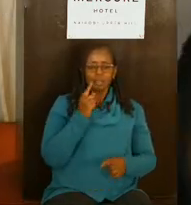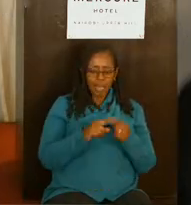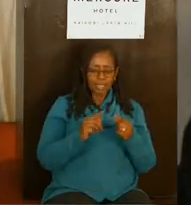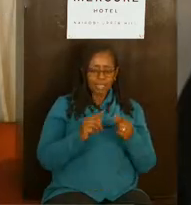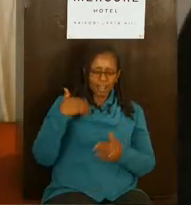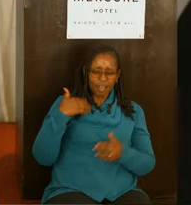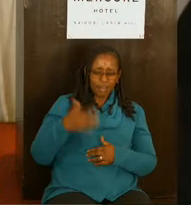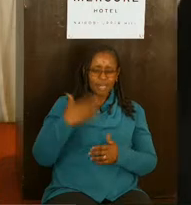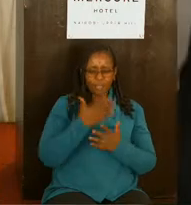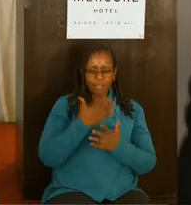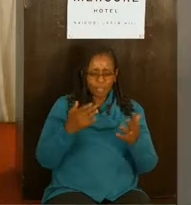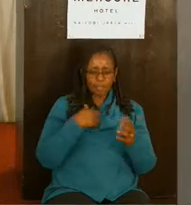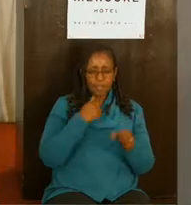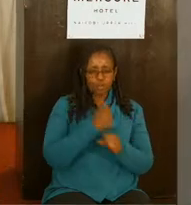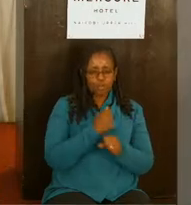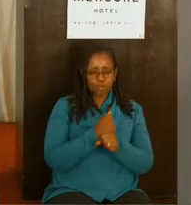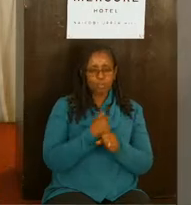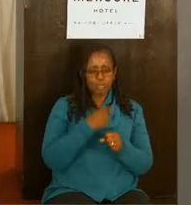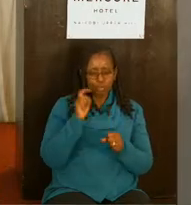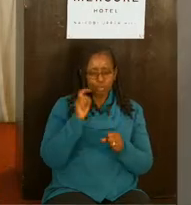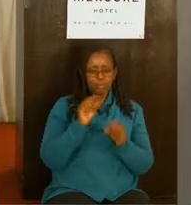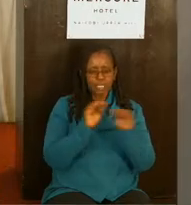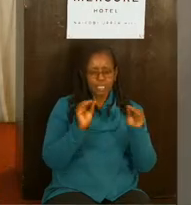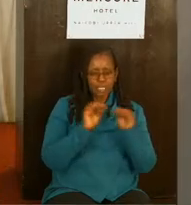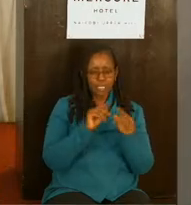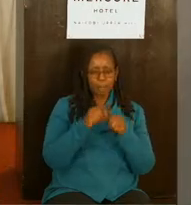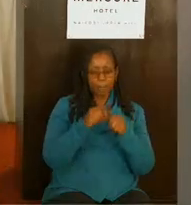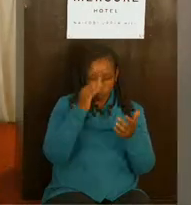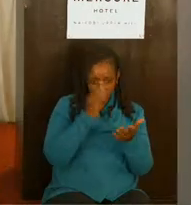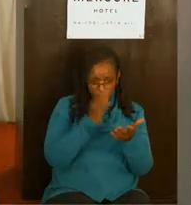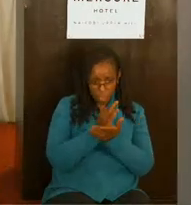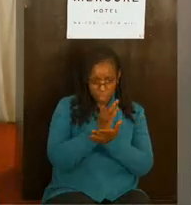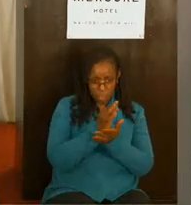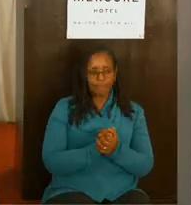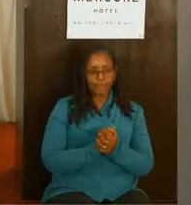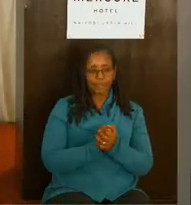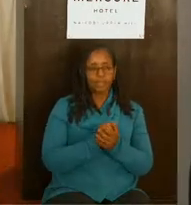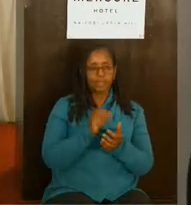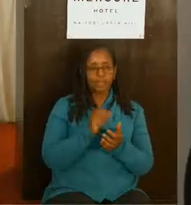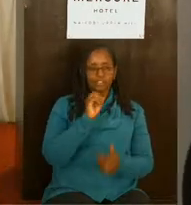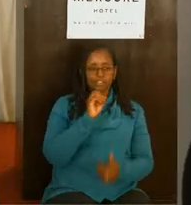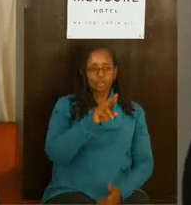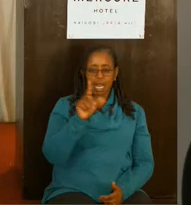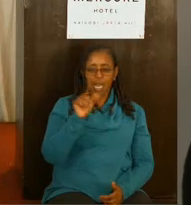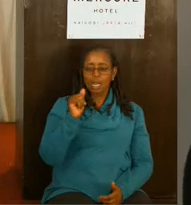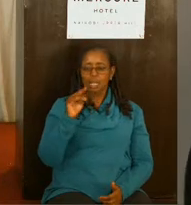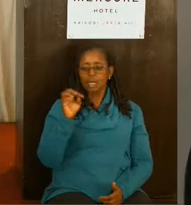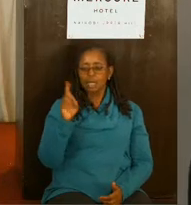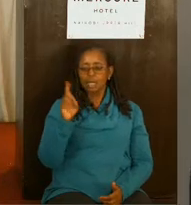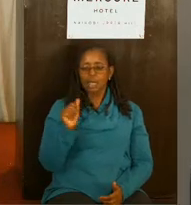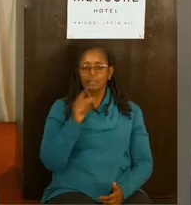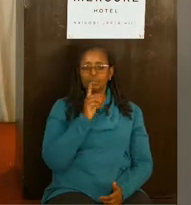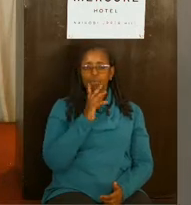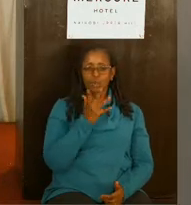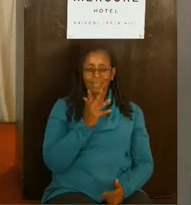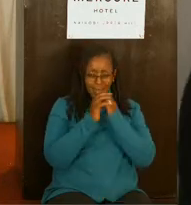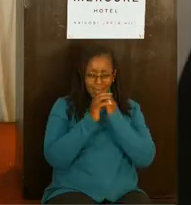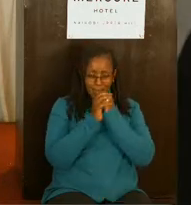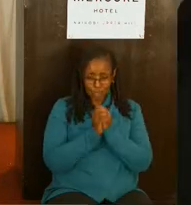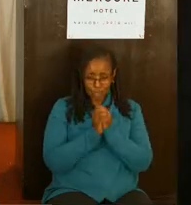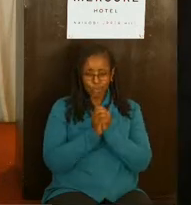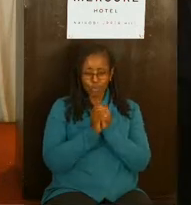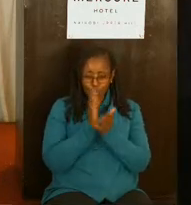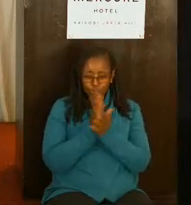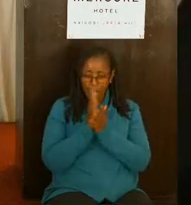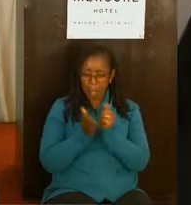day-to-day thing that I do is I should be teaching faith and and Dr Linda said something yesterday in her response about does religion work she